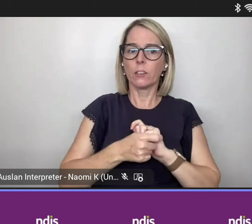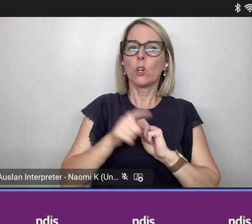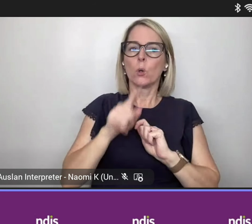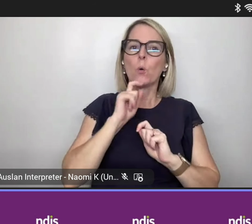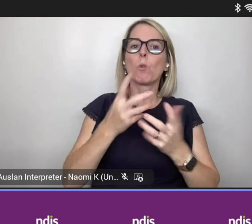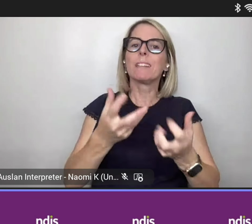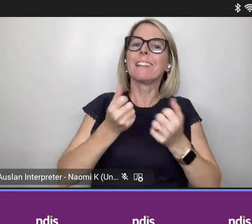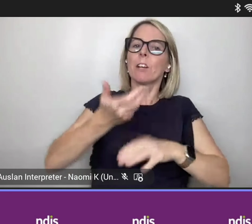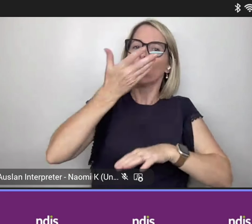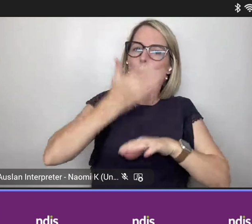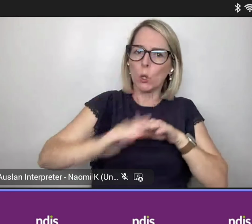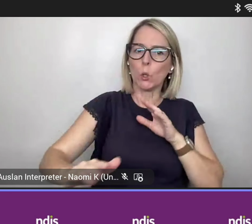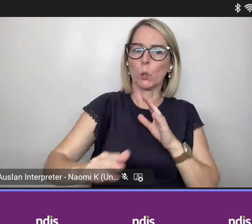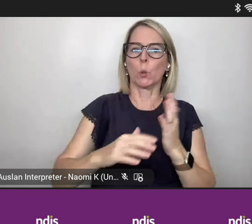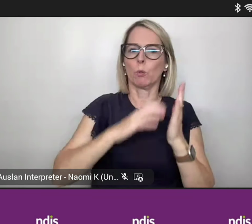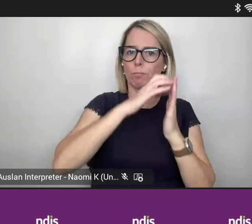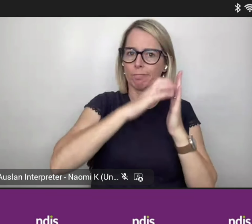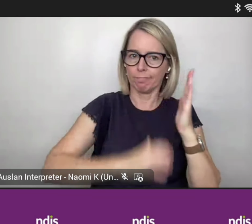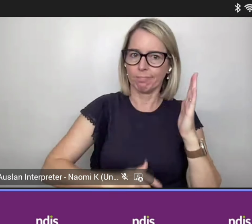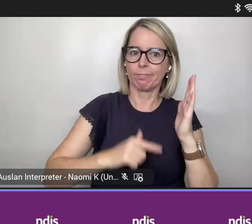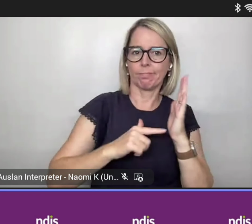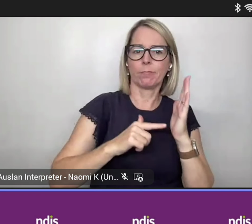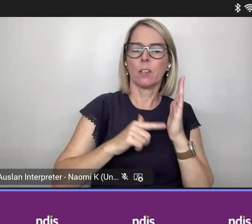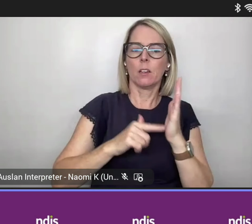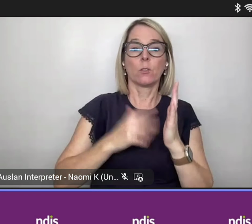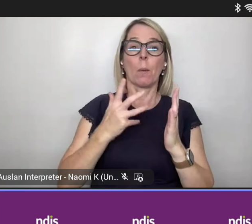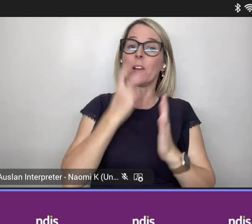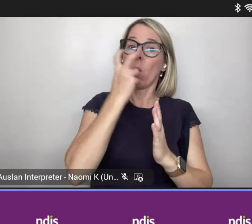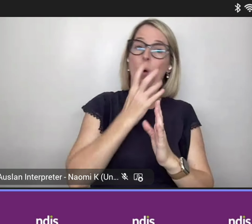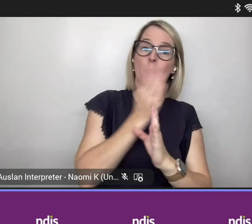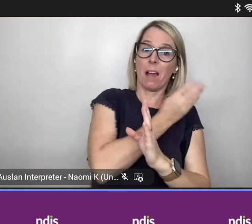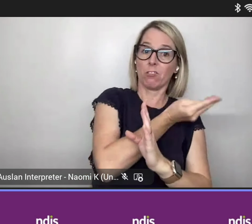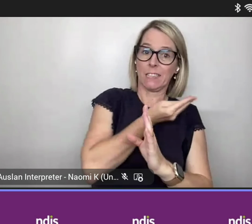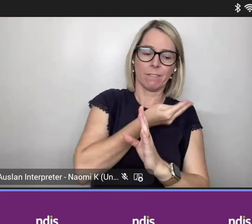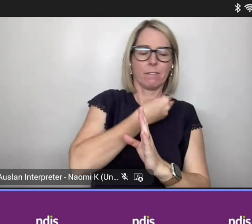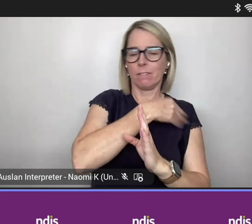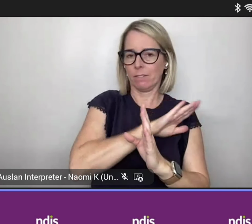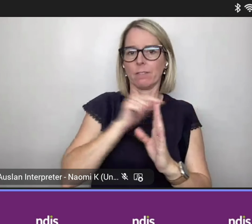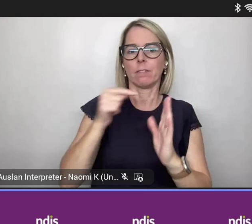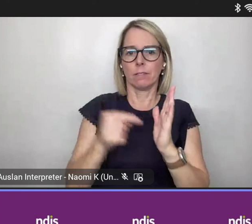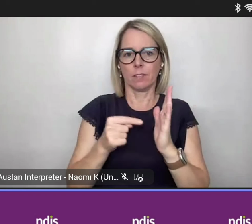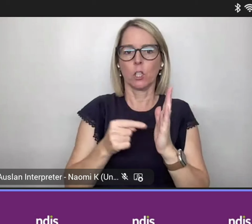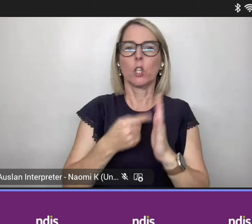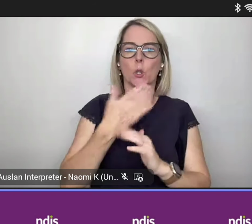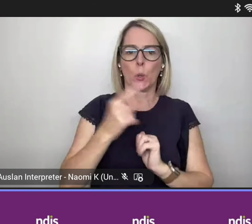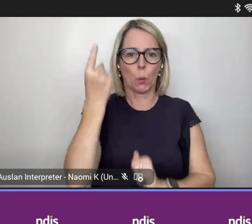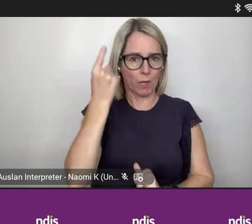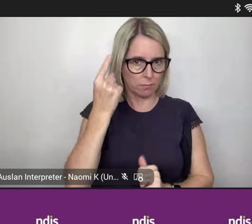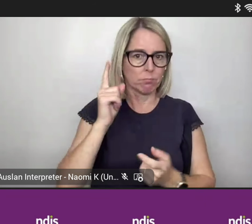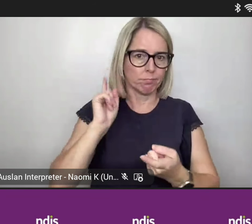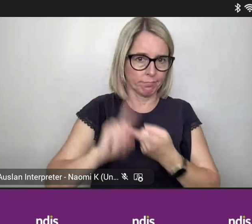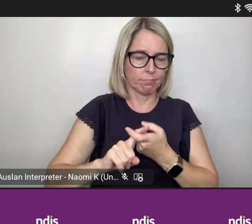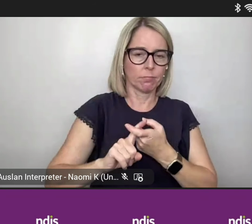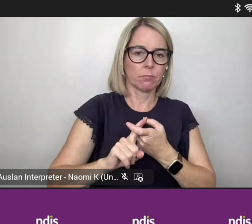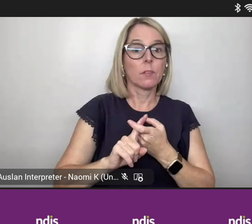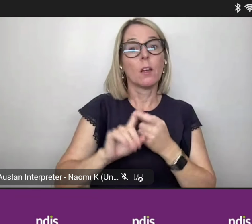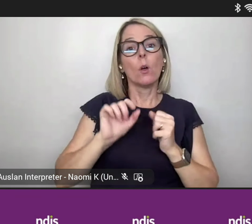replaces any previous notices you have been given. It does not impact your existing eligibility for the